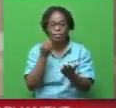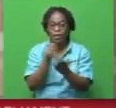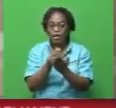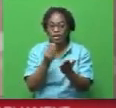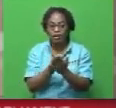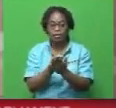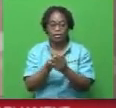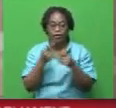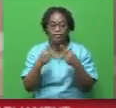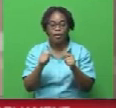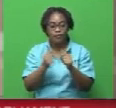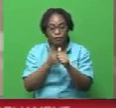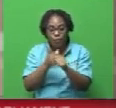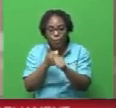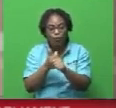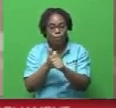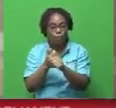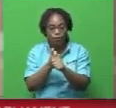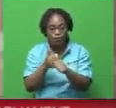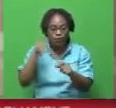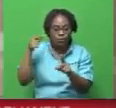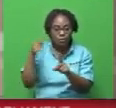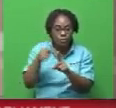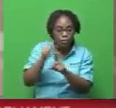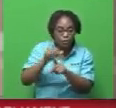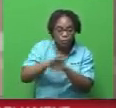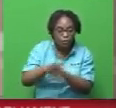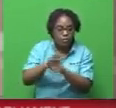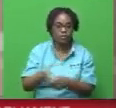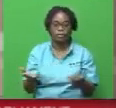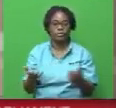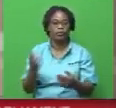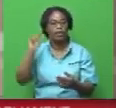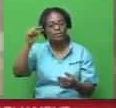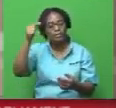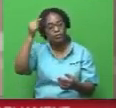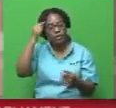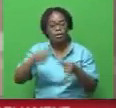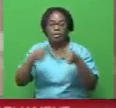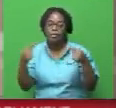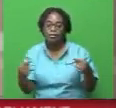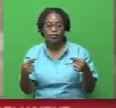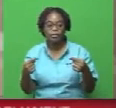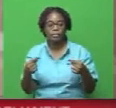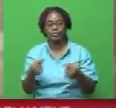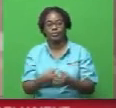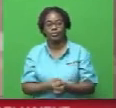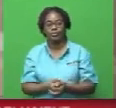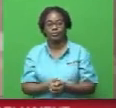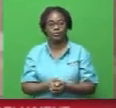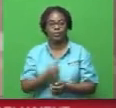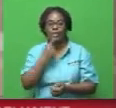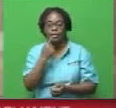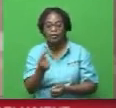rivals. Only a desperate government could have offered the guarantees given by Al-Rawi to Nelson. Madam President,